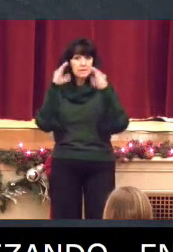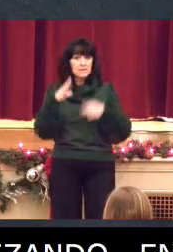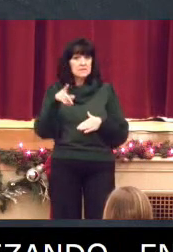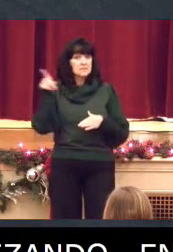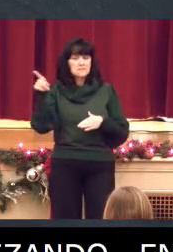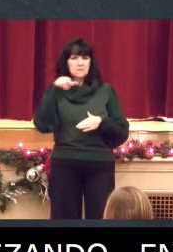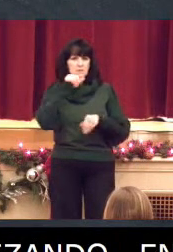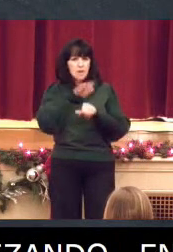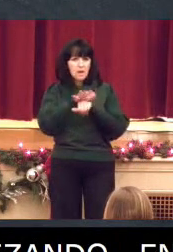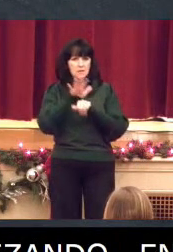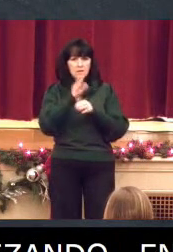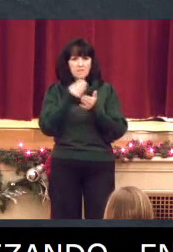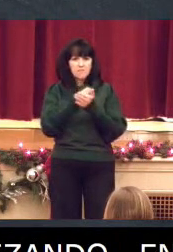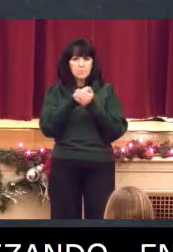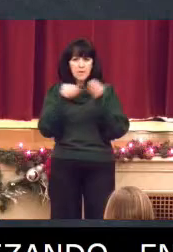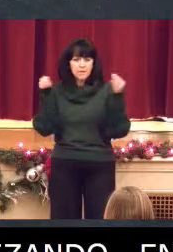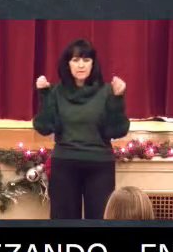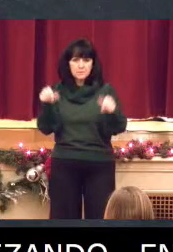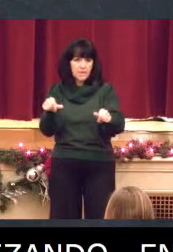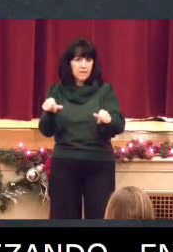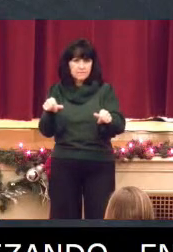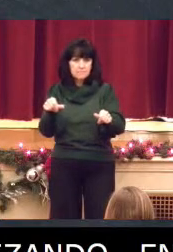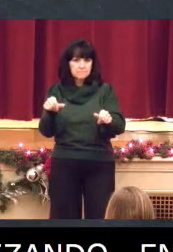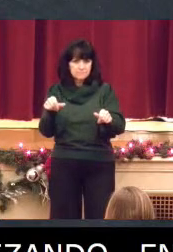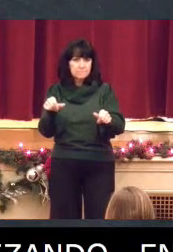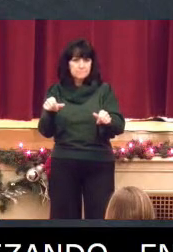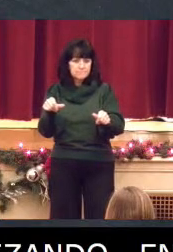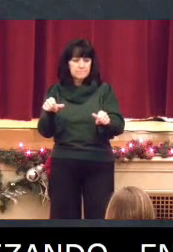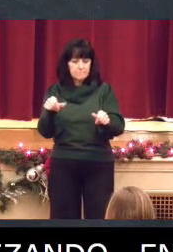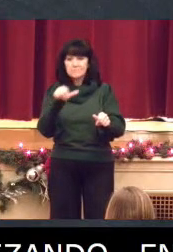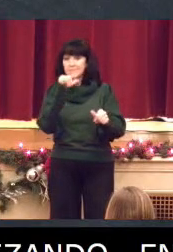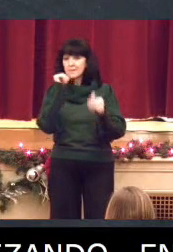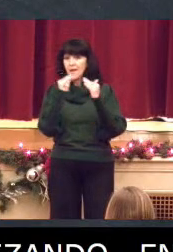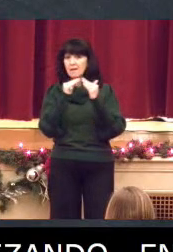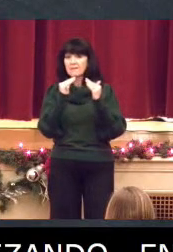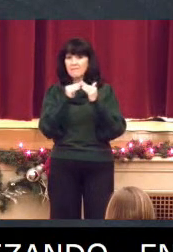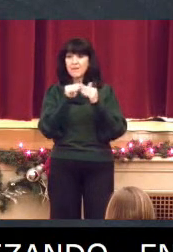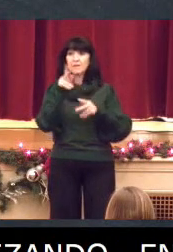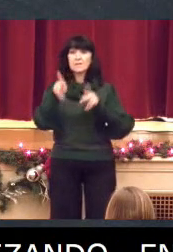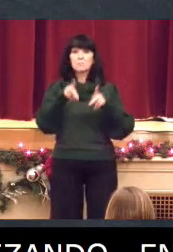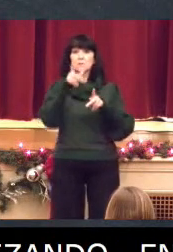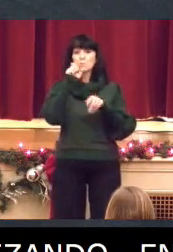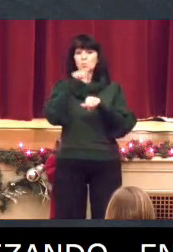underpaid. It's not fair to the people who just work here, period.